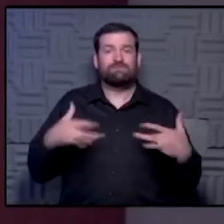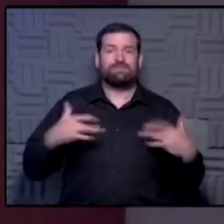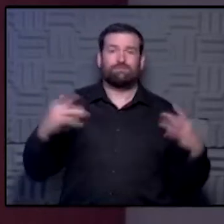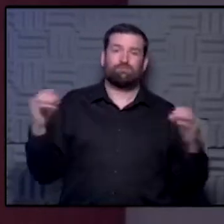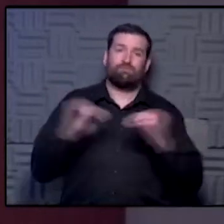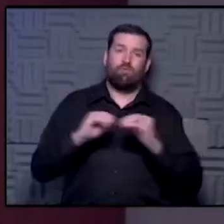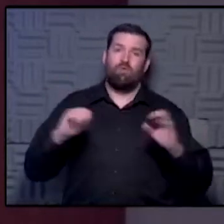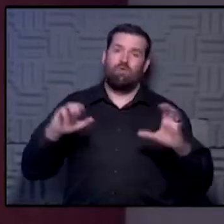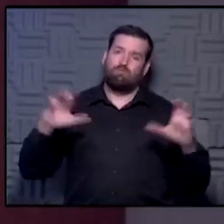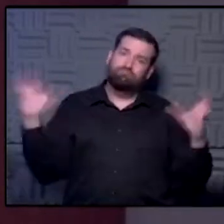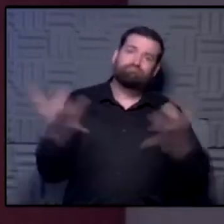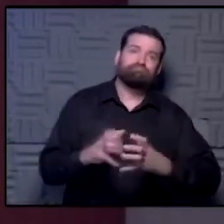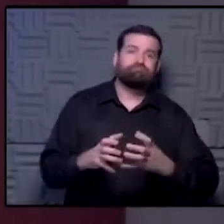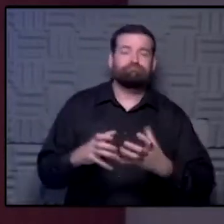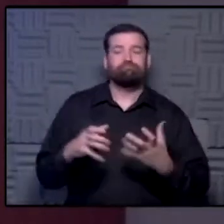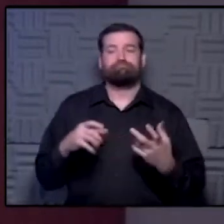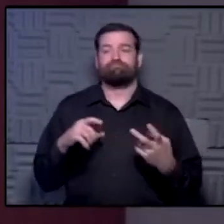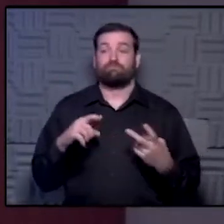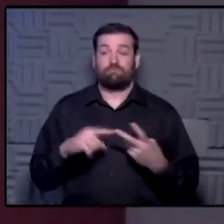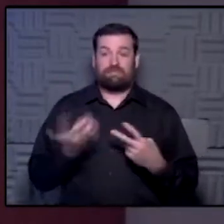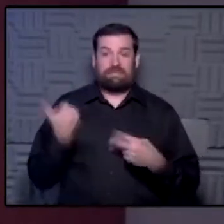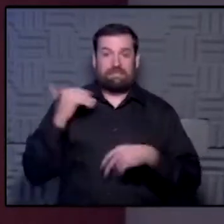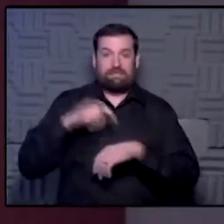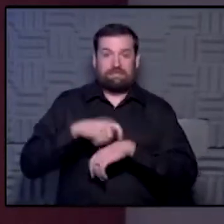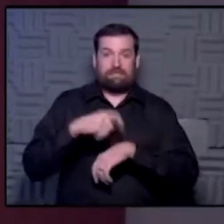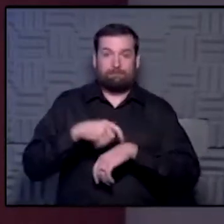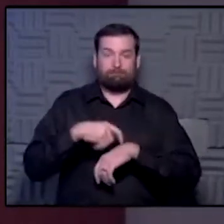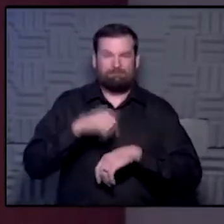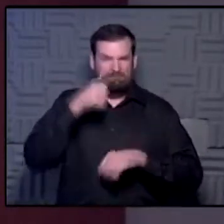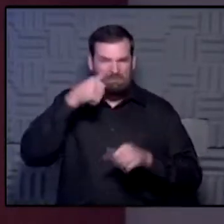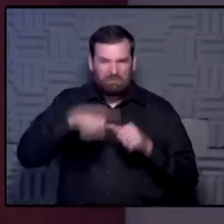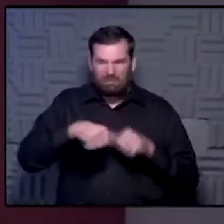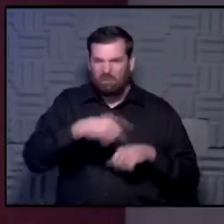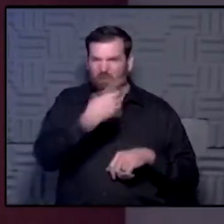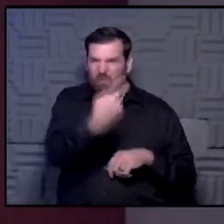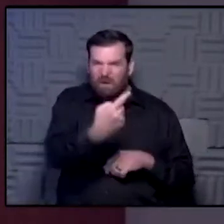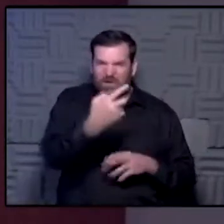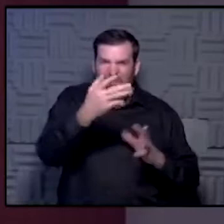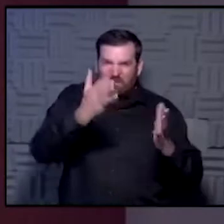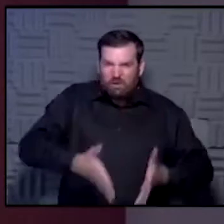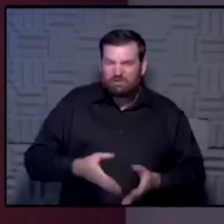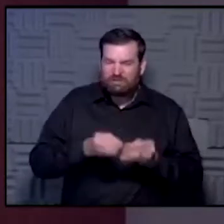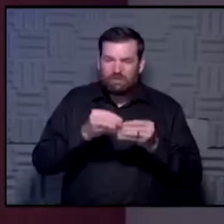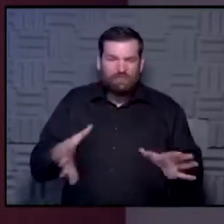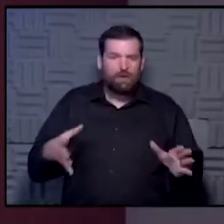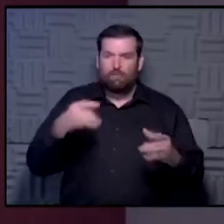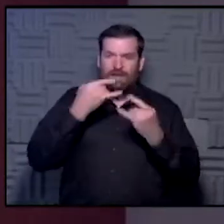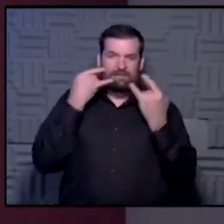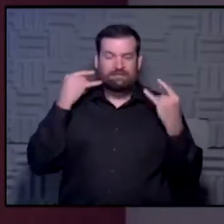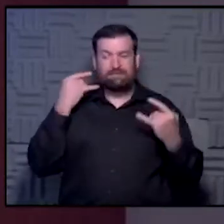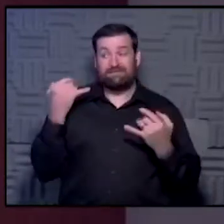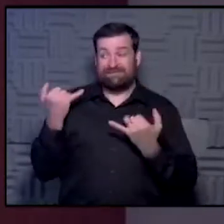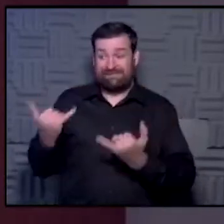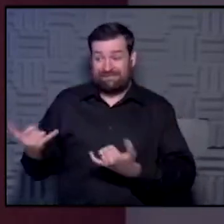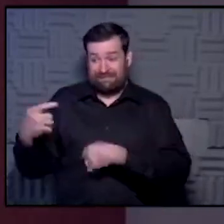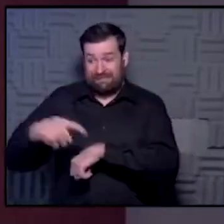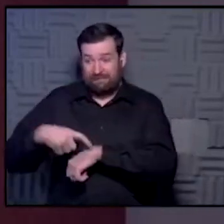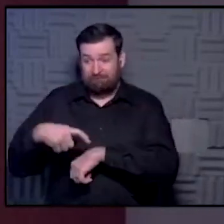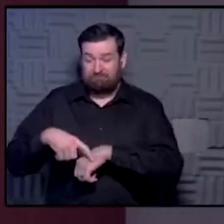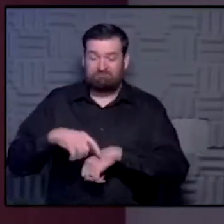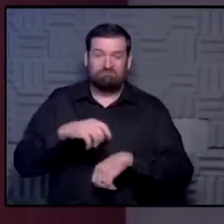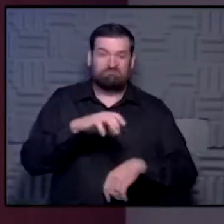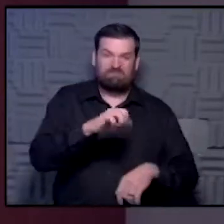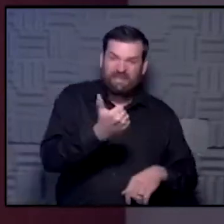together, and maybe the last time I was there, I only remember seeing about one person without a mask on, and this time I saw about probably 10,